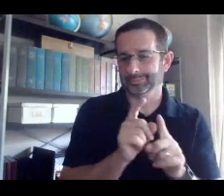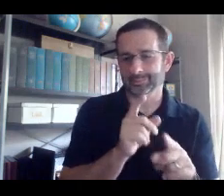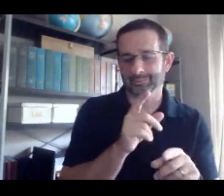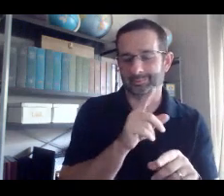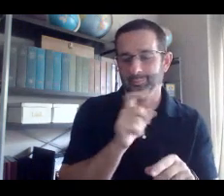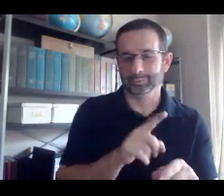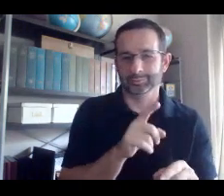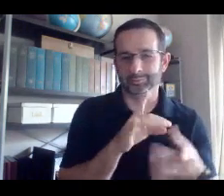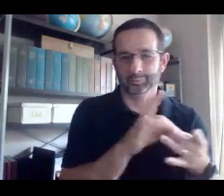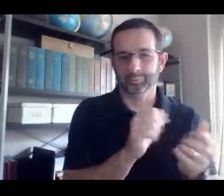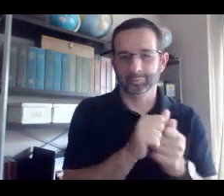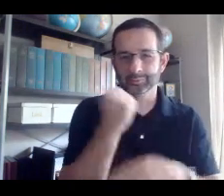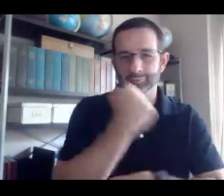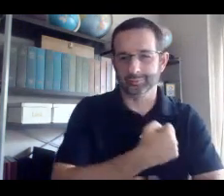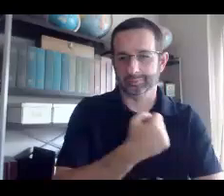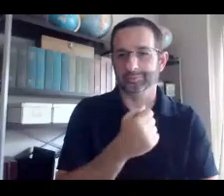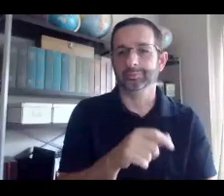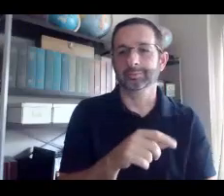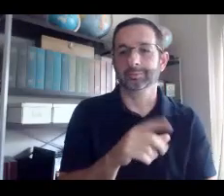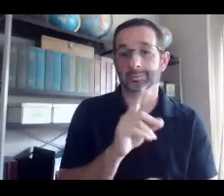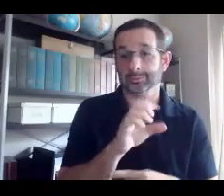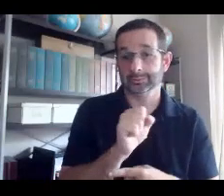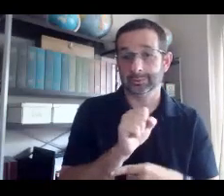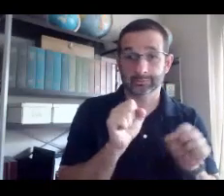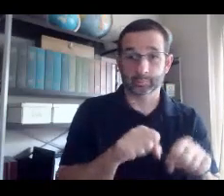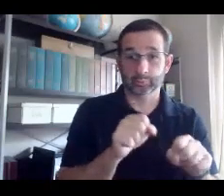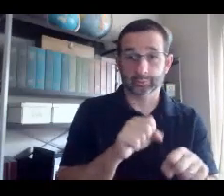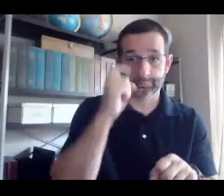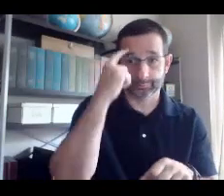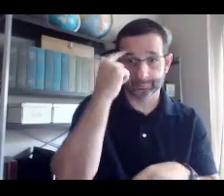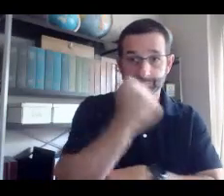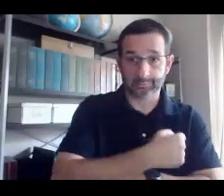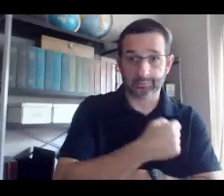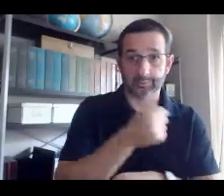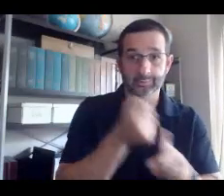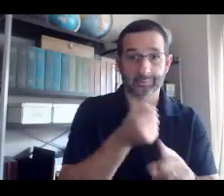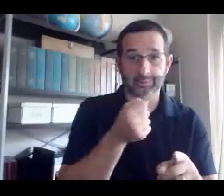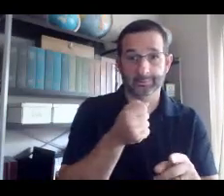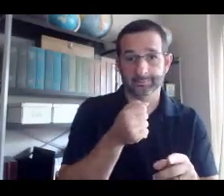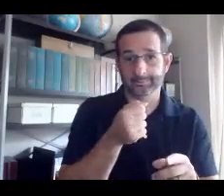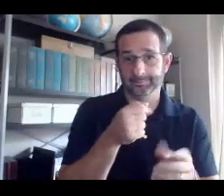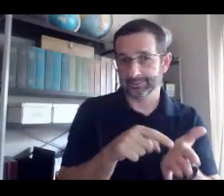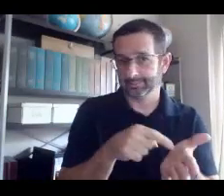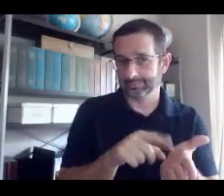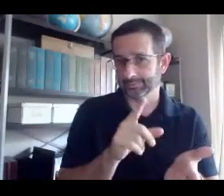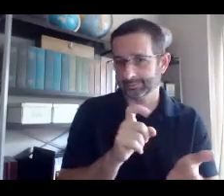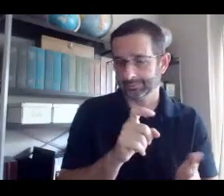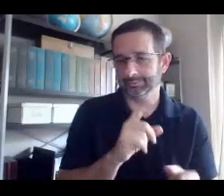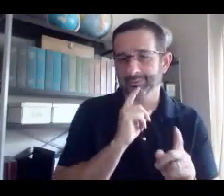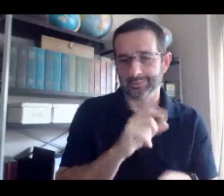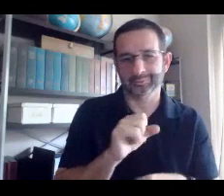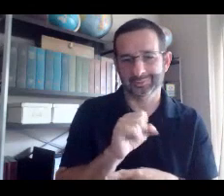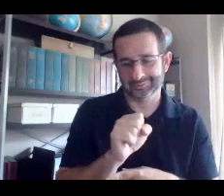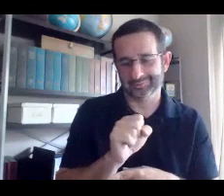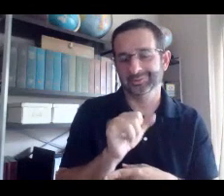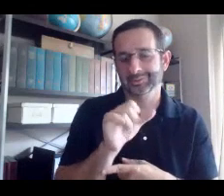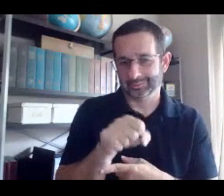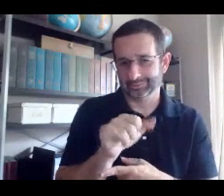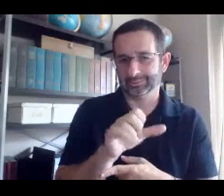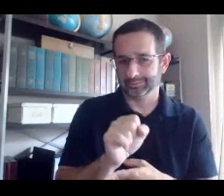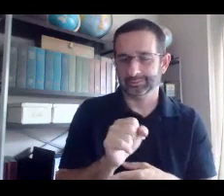Okay, next question. Is the same question in regards to the shutdown, potential government shutdown